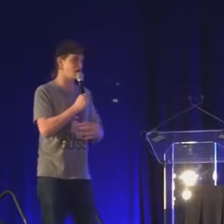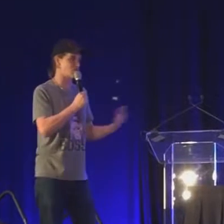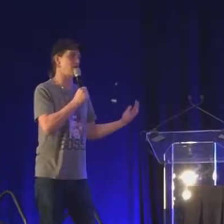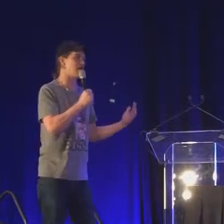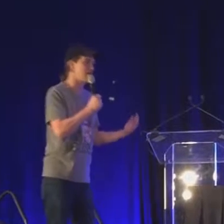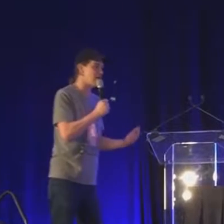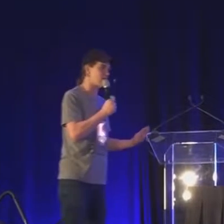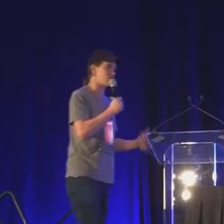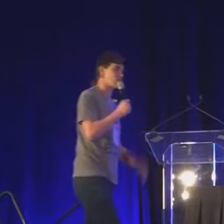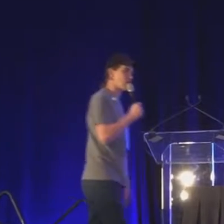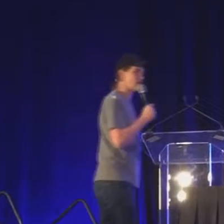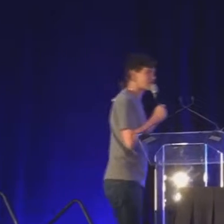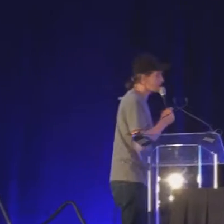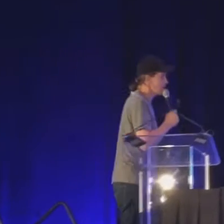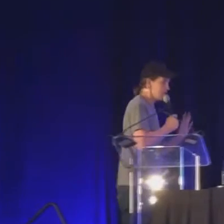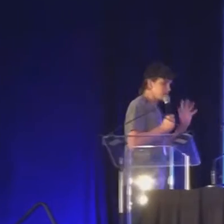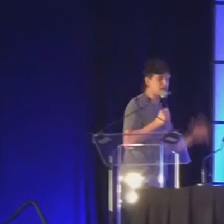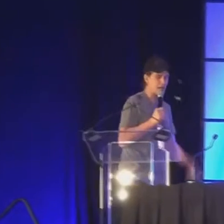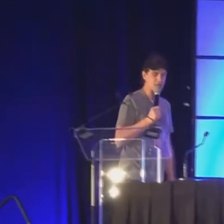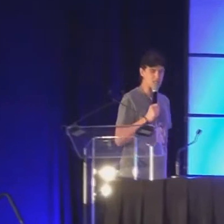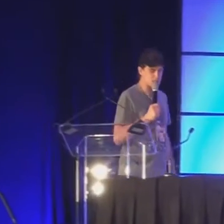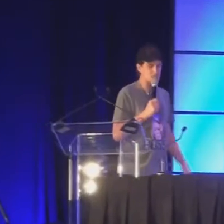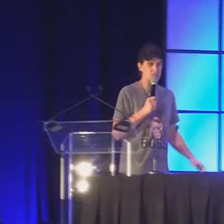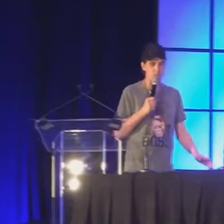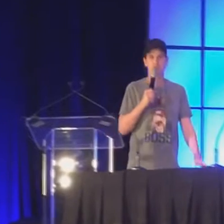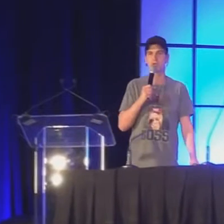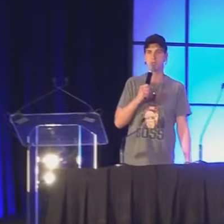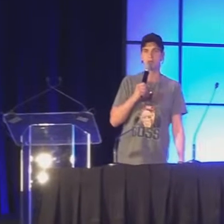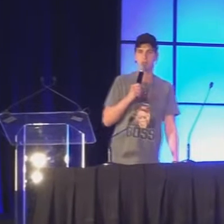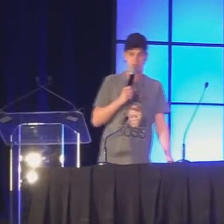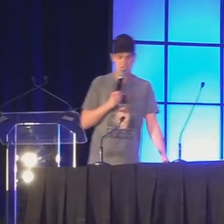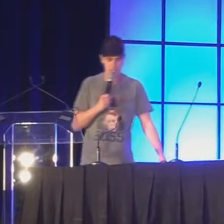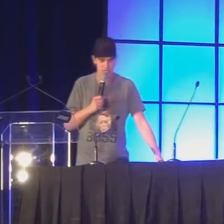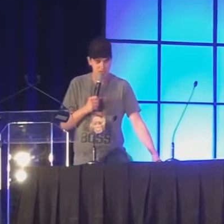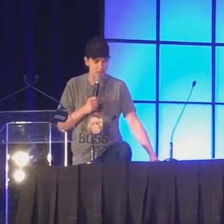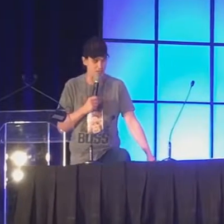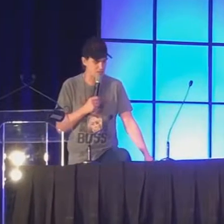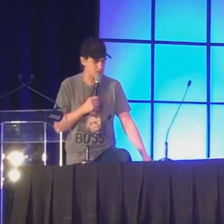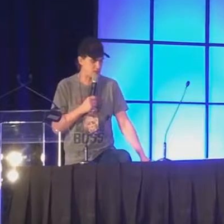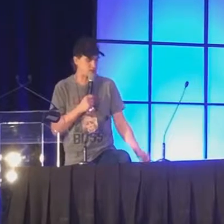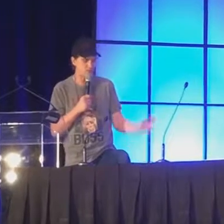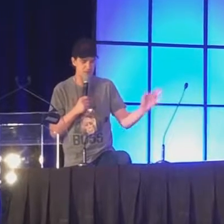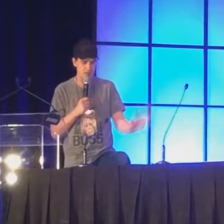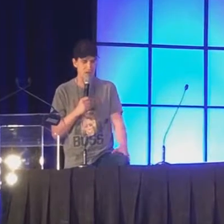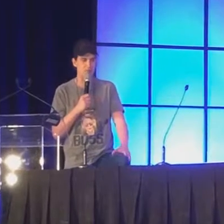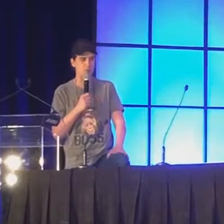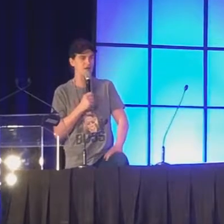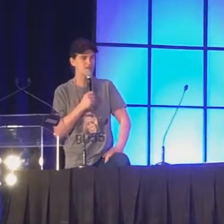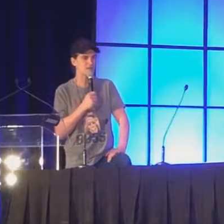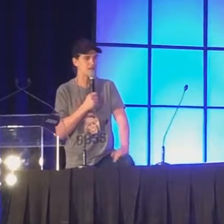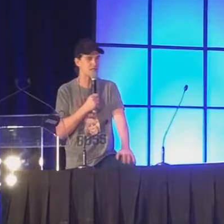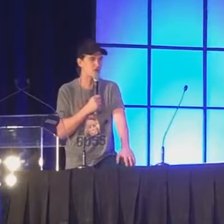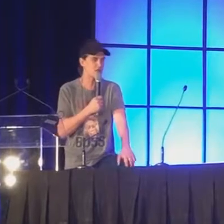with Chewbacca, like from Star Wars. So again, it's really been amazing, and I